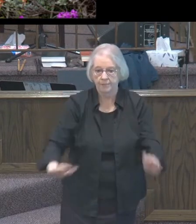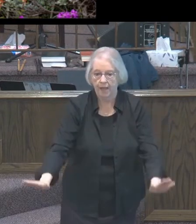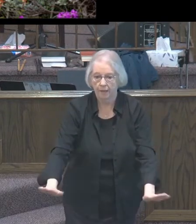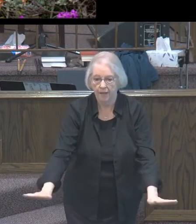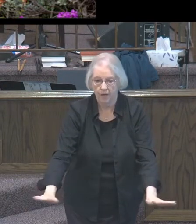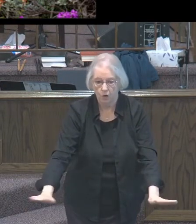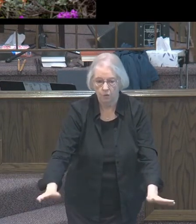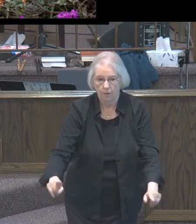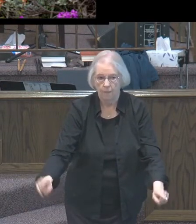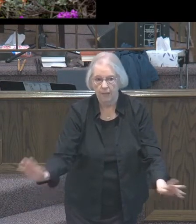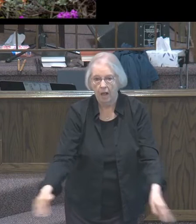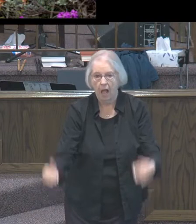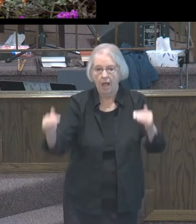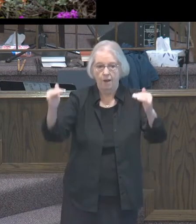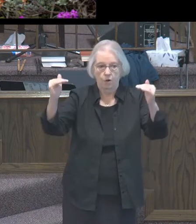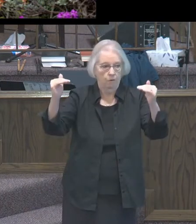In other words,